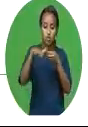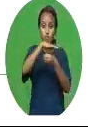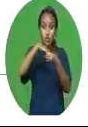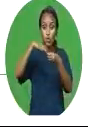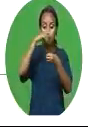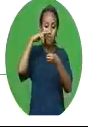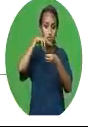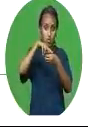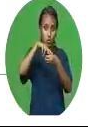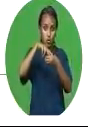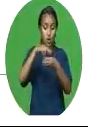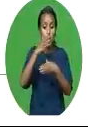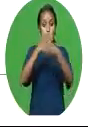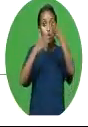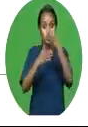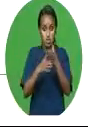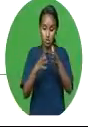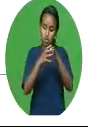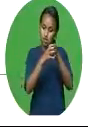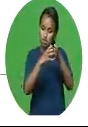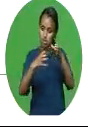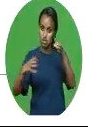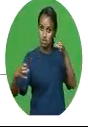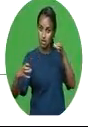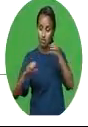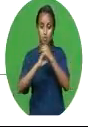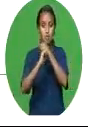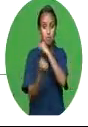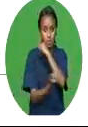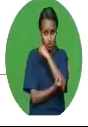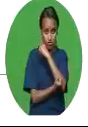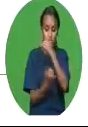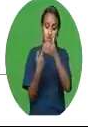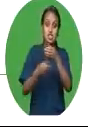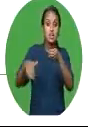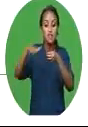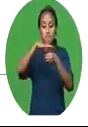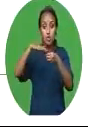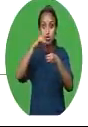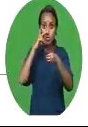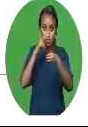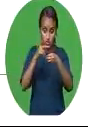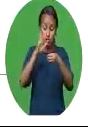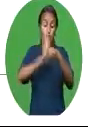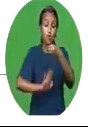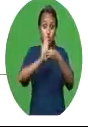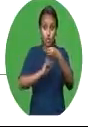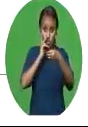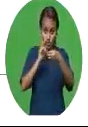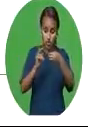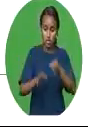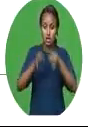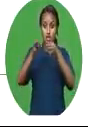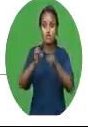view. Construct the stretch out line through the base of the front view. Transfer the width of